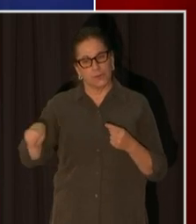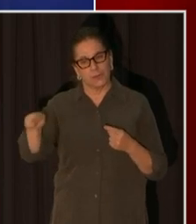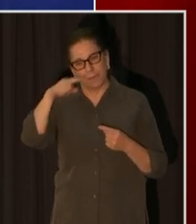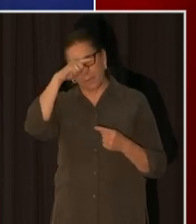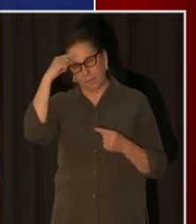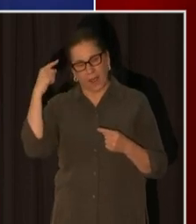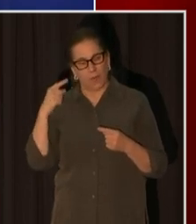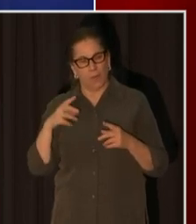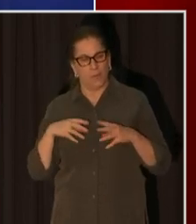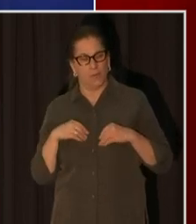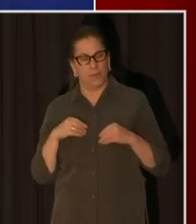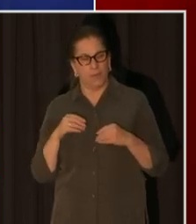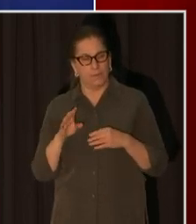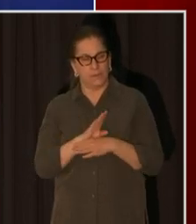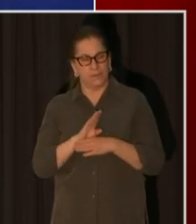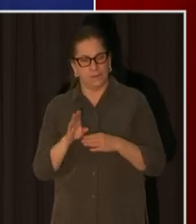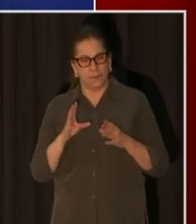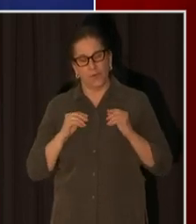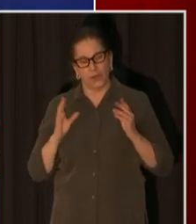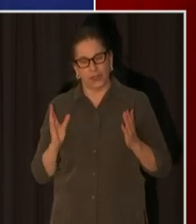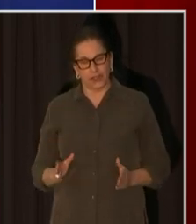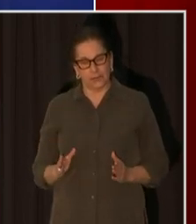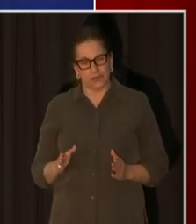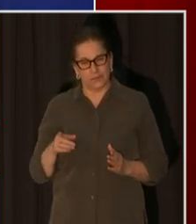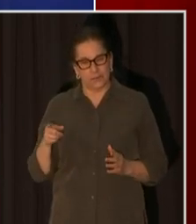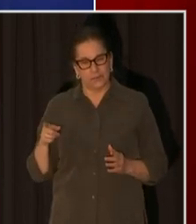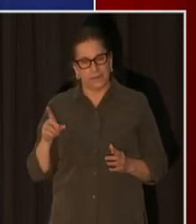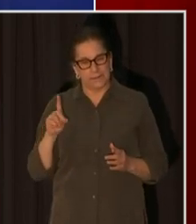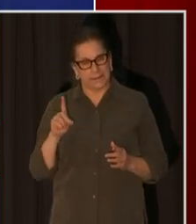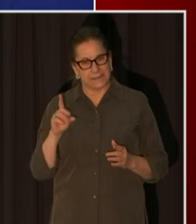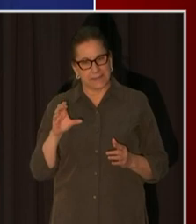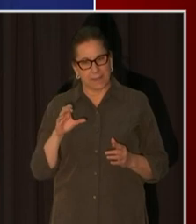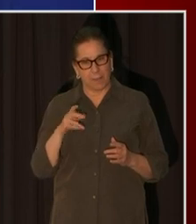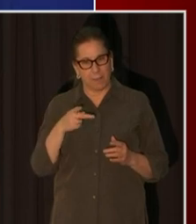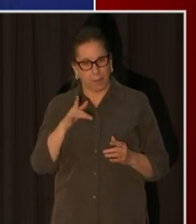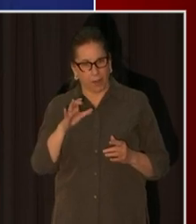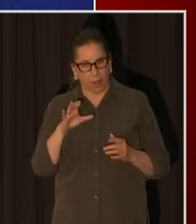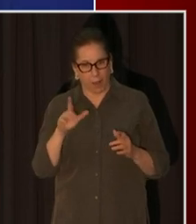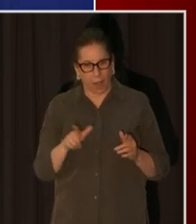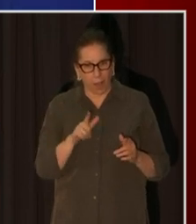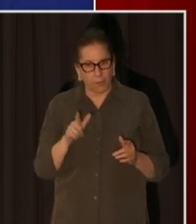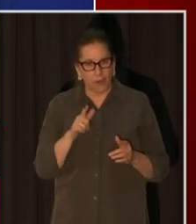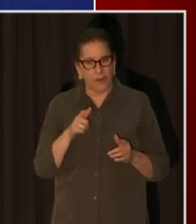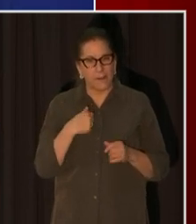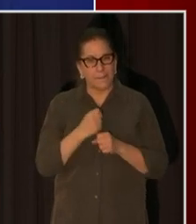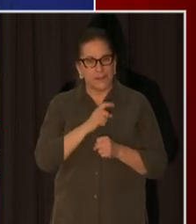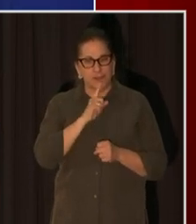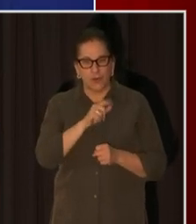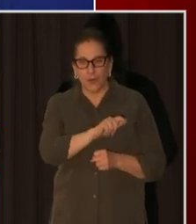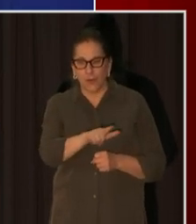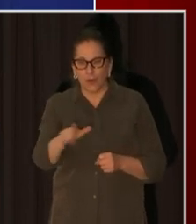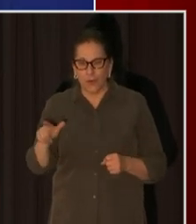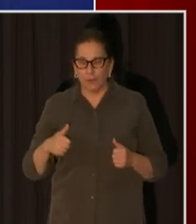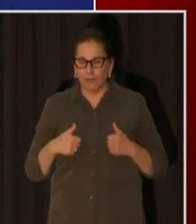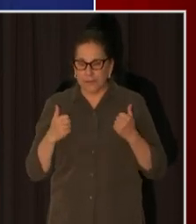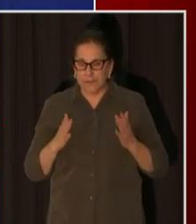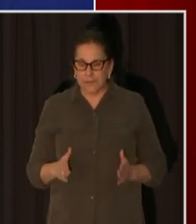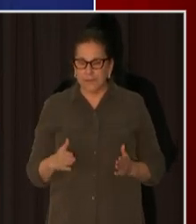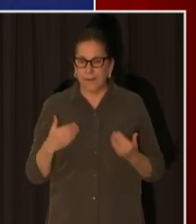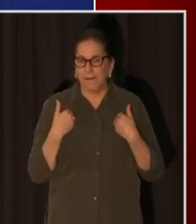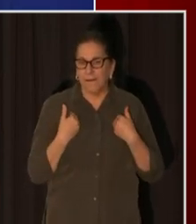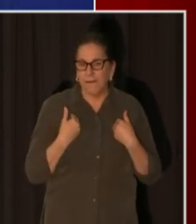We have a part of our office, we give community grants, and so our grantees are still delivering services, which